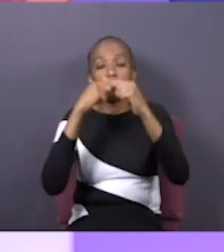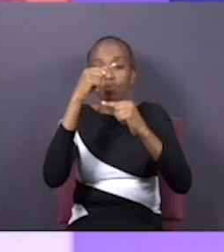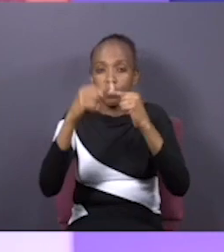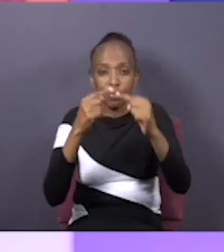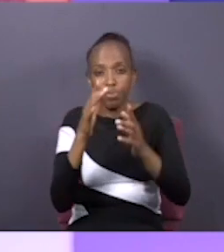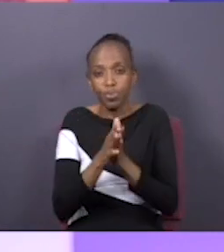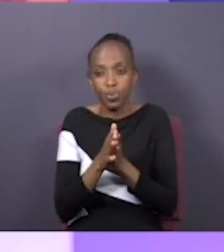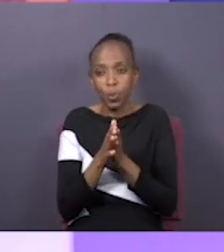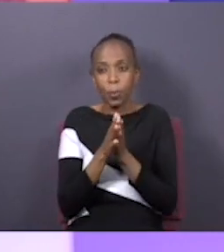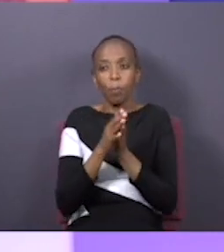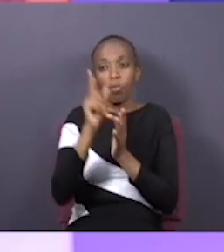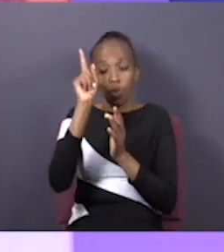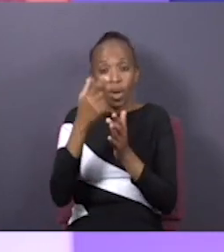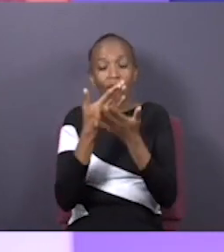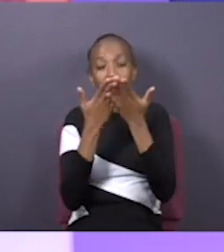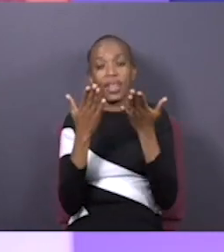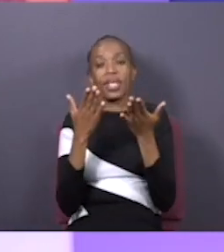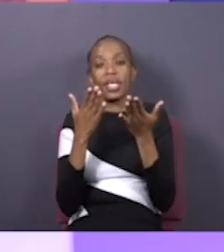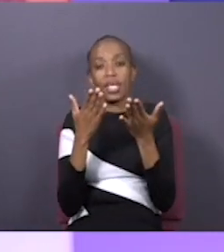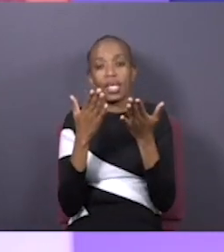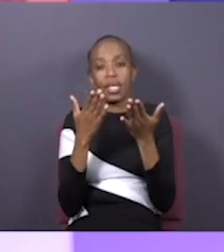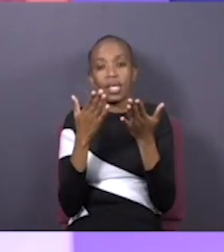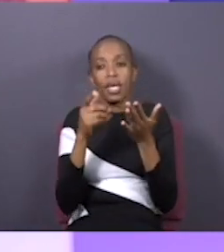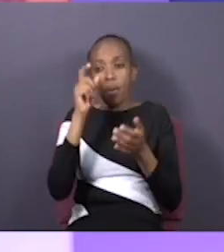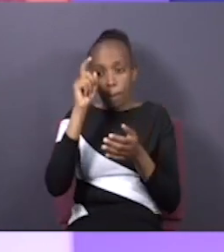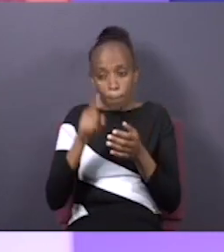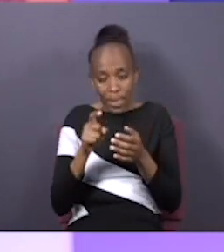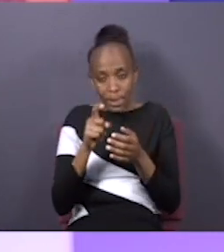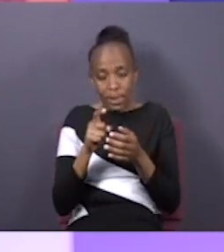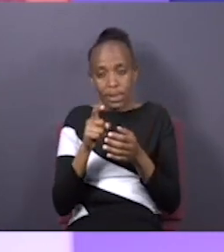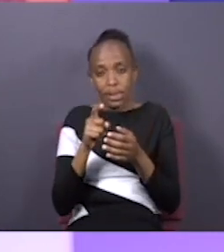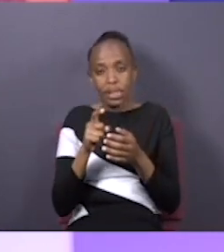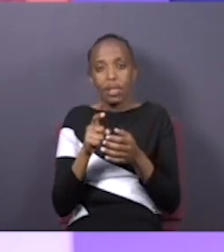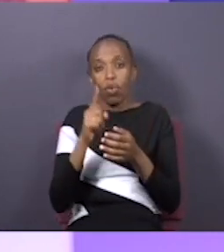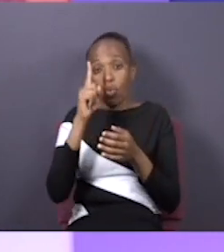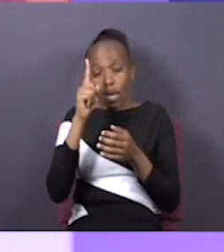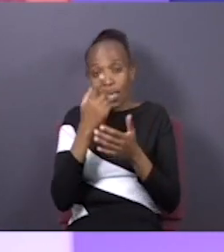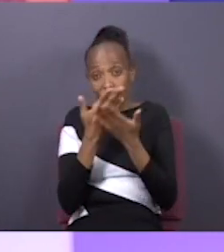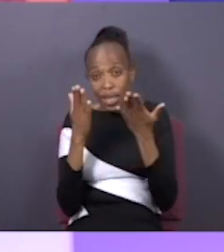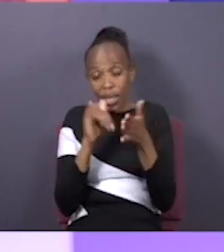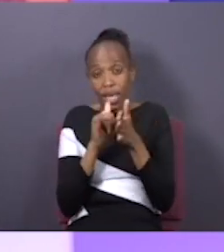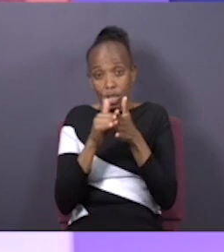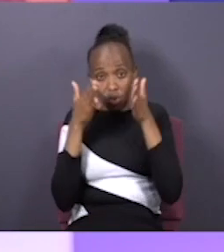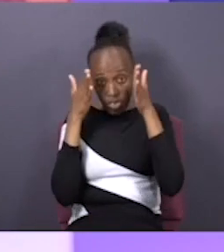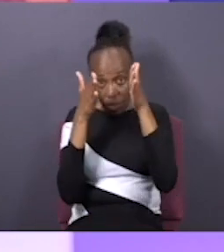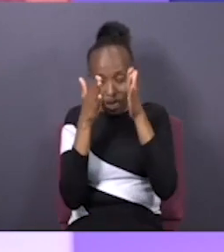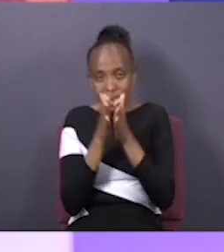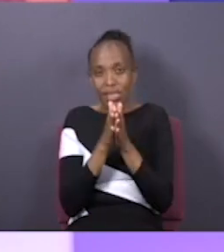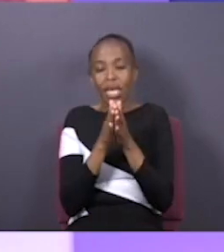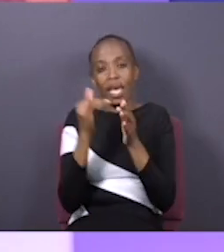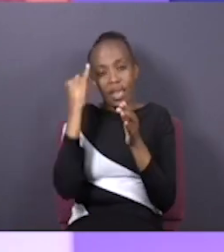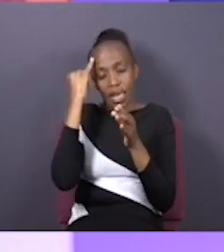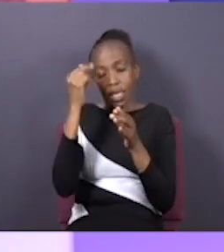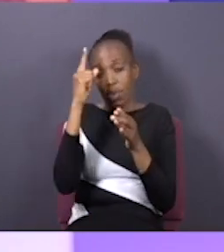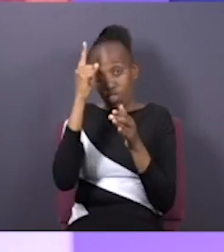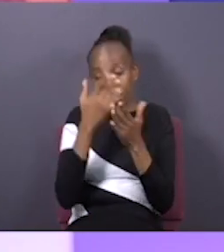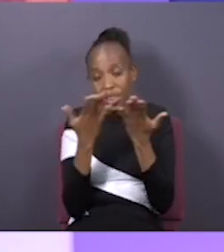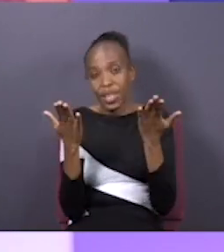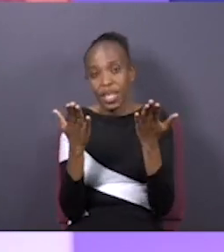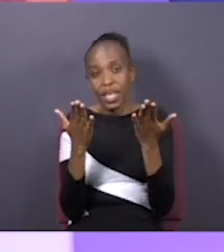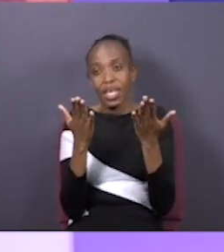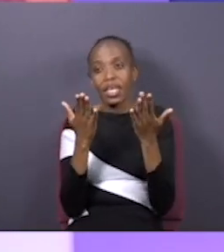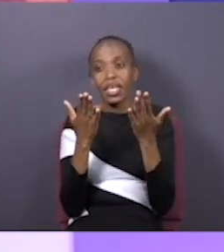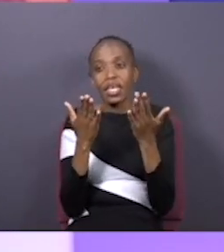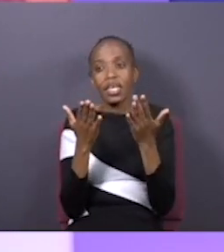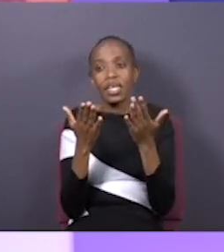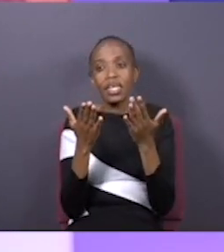progress. One thing must be the one that we focus on. And the idea of one thing